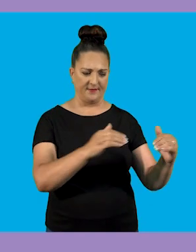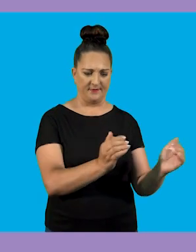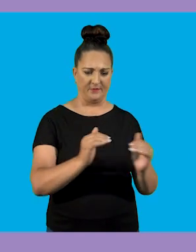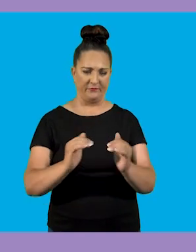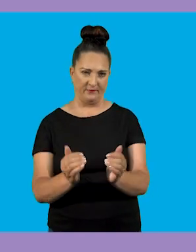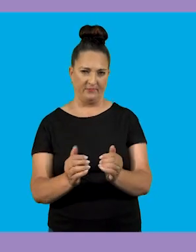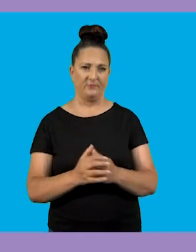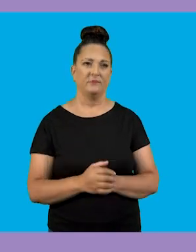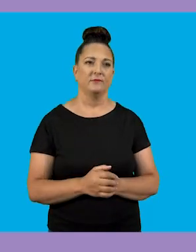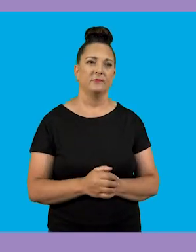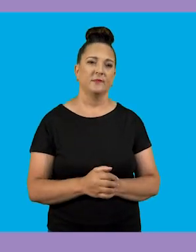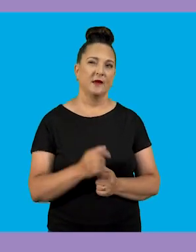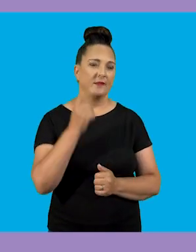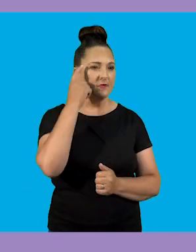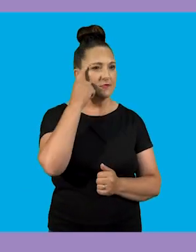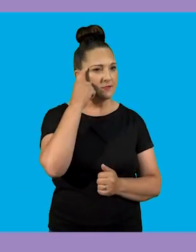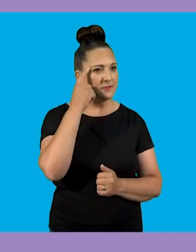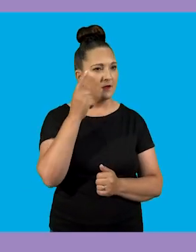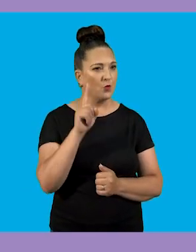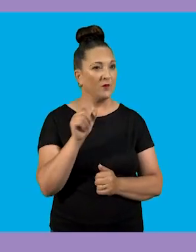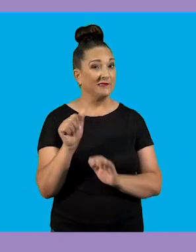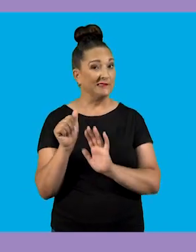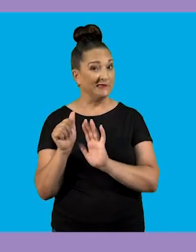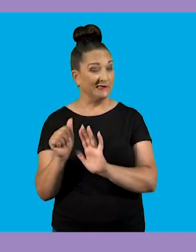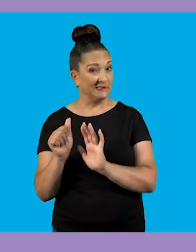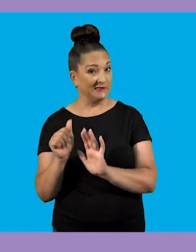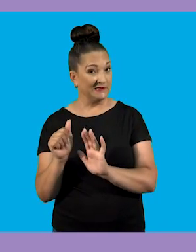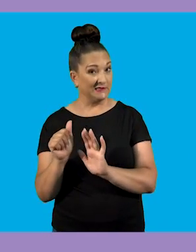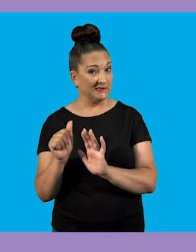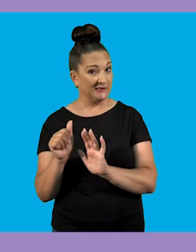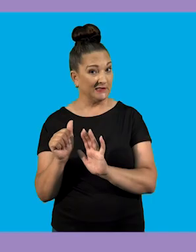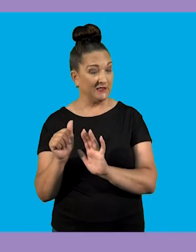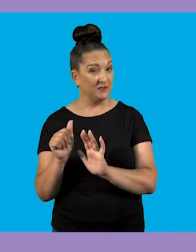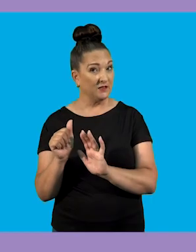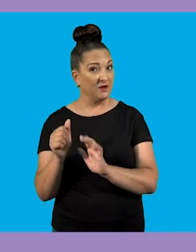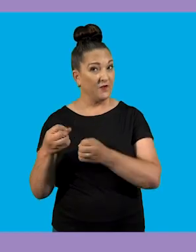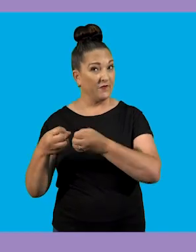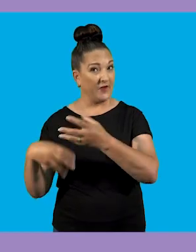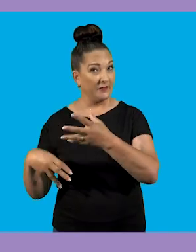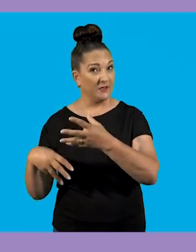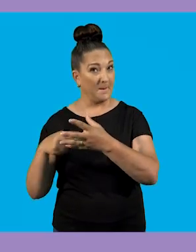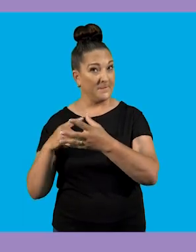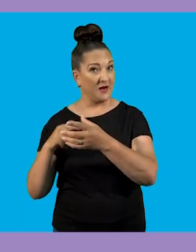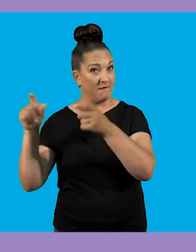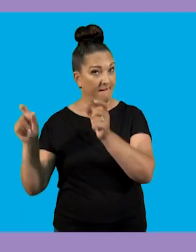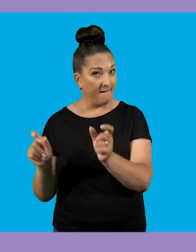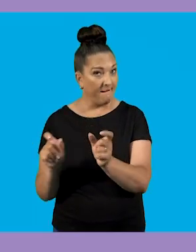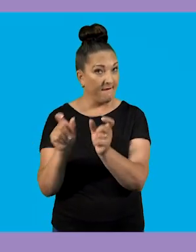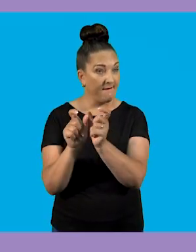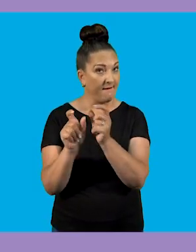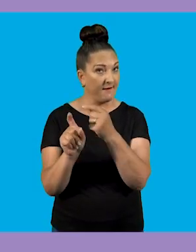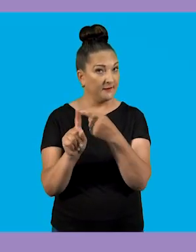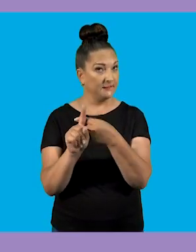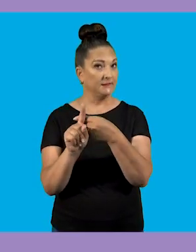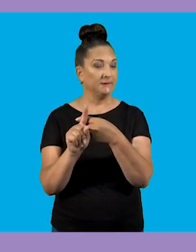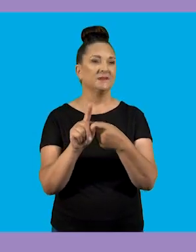x, and then we are going to think of the factors of 6 that when added are actually going to give us the middle